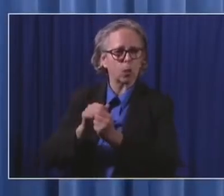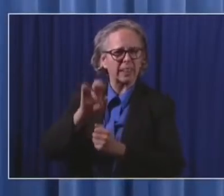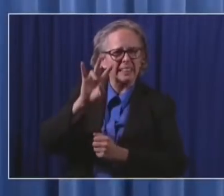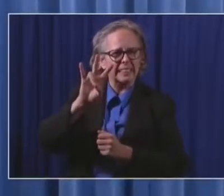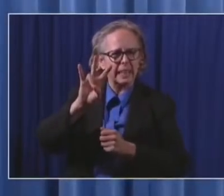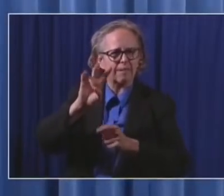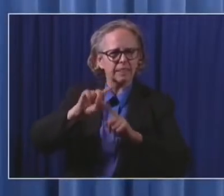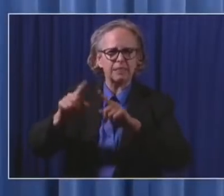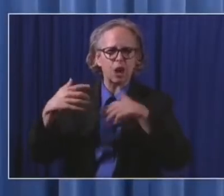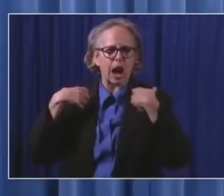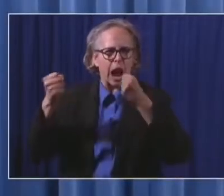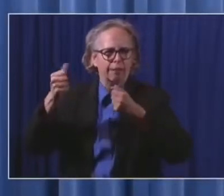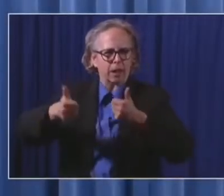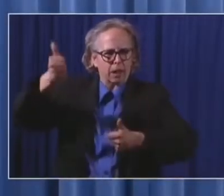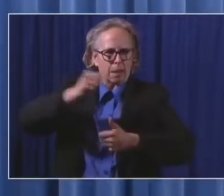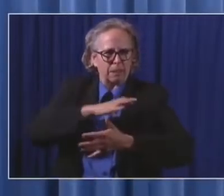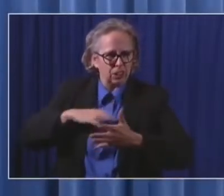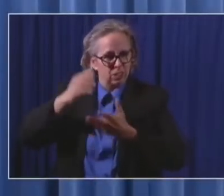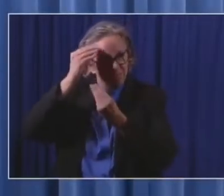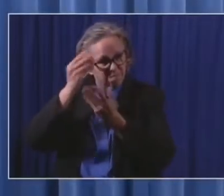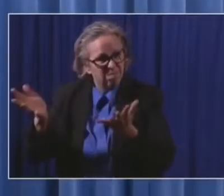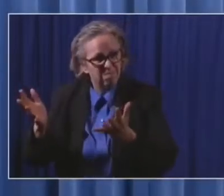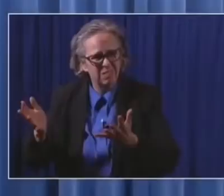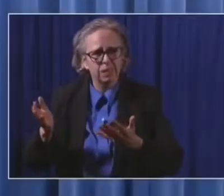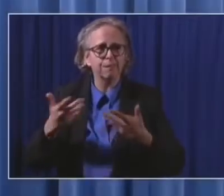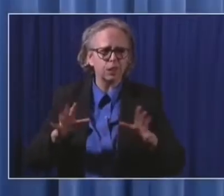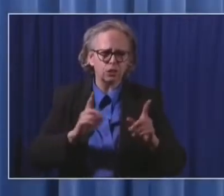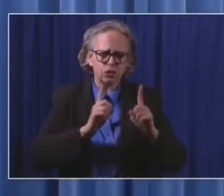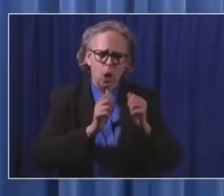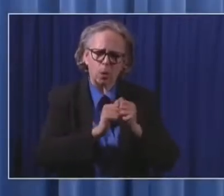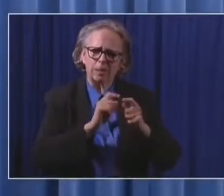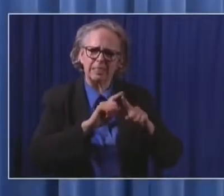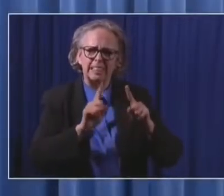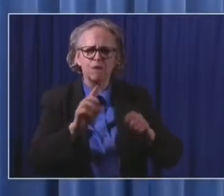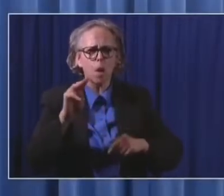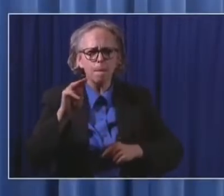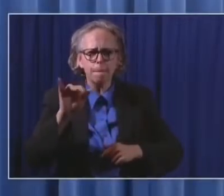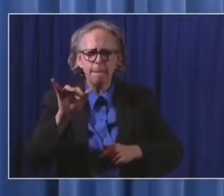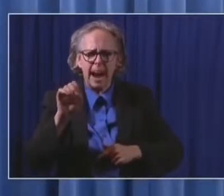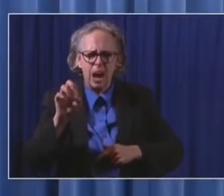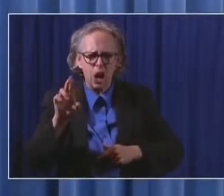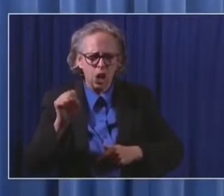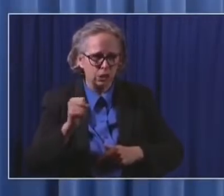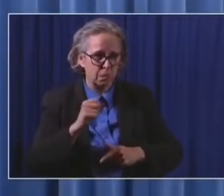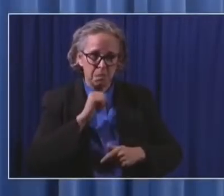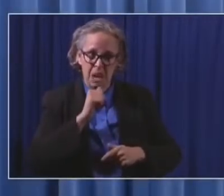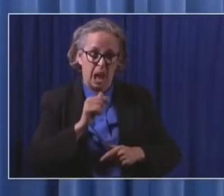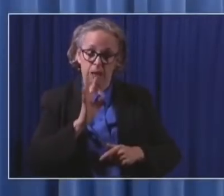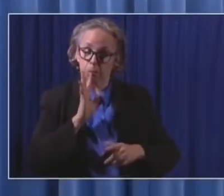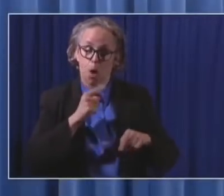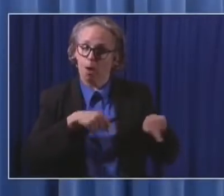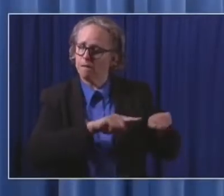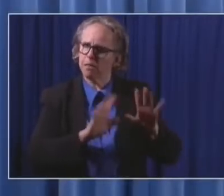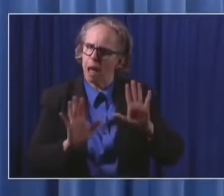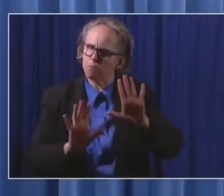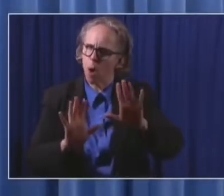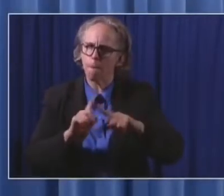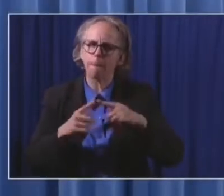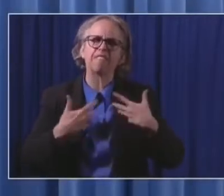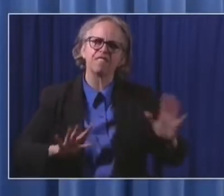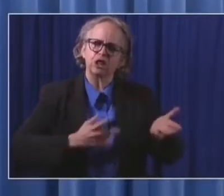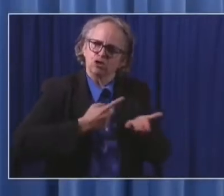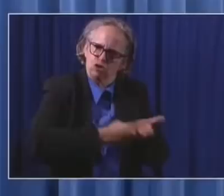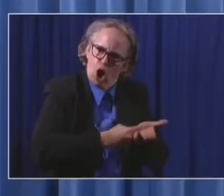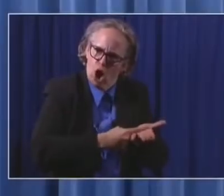certainly going to help. In addition to having conversations with the 7 health commissioners, as I said, I've talked to a